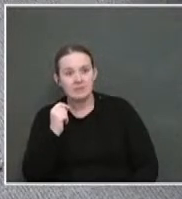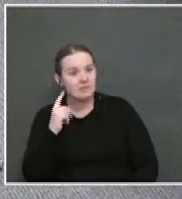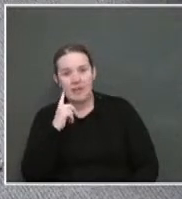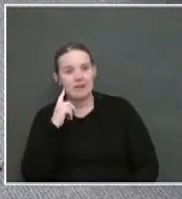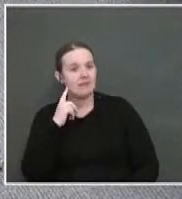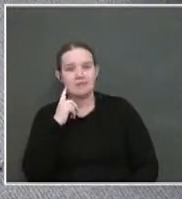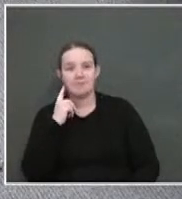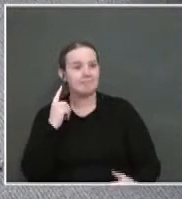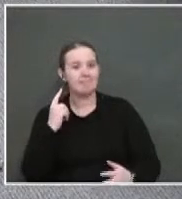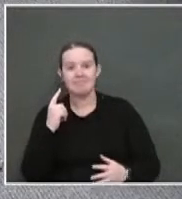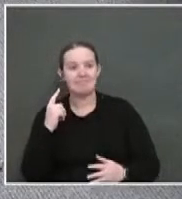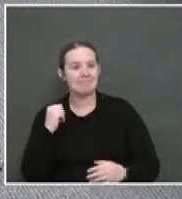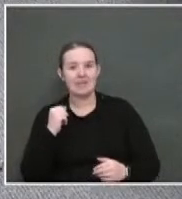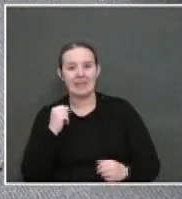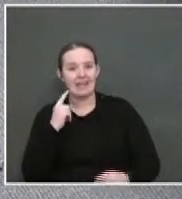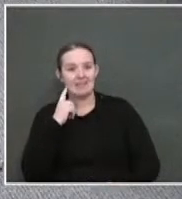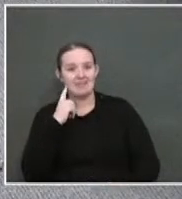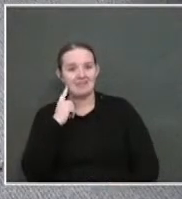be appreciated.